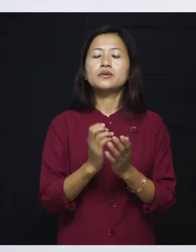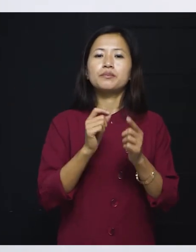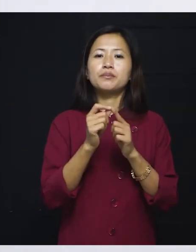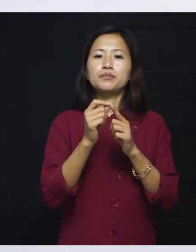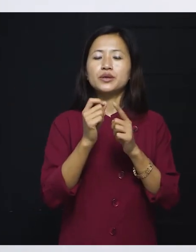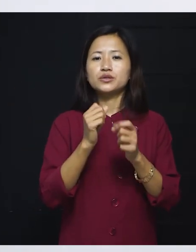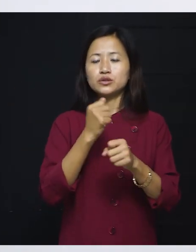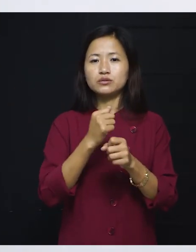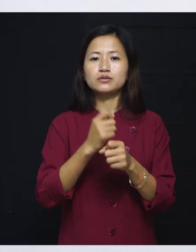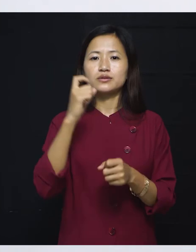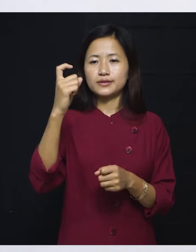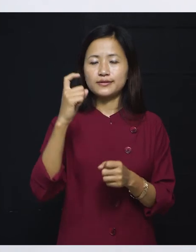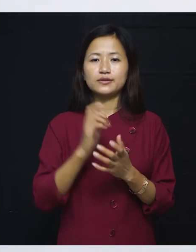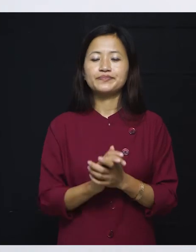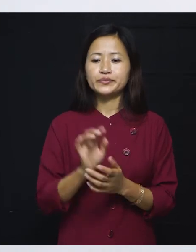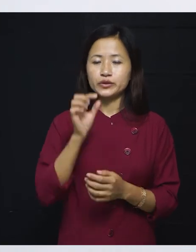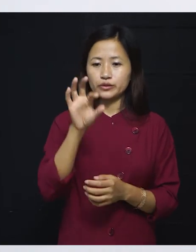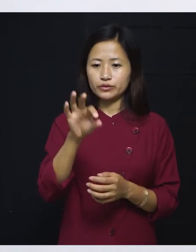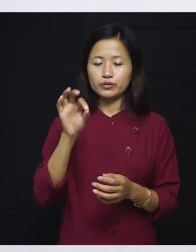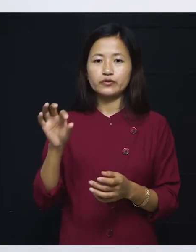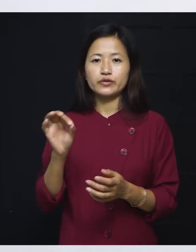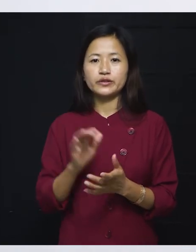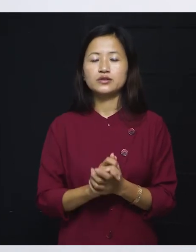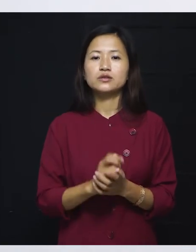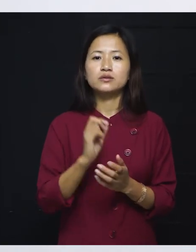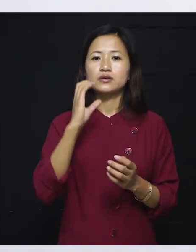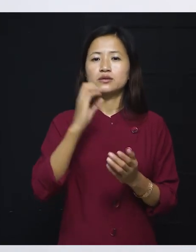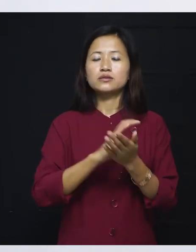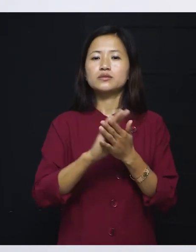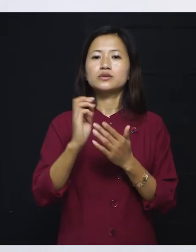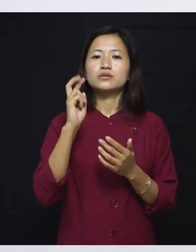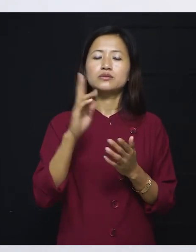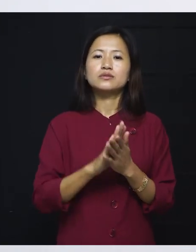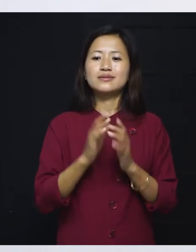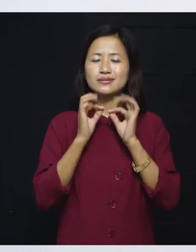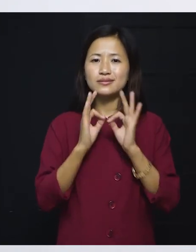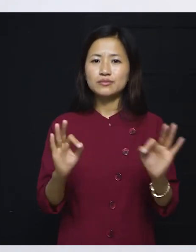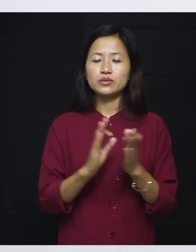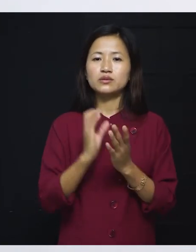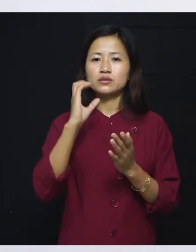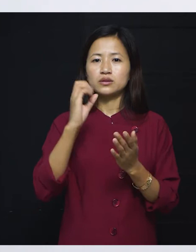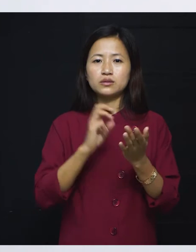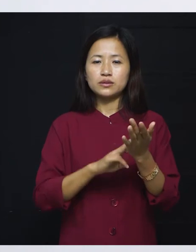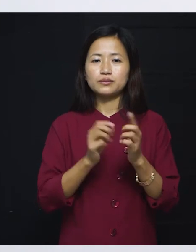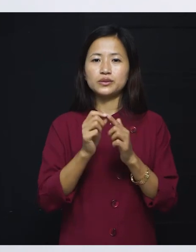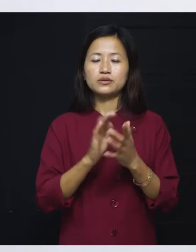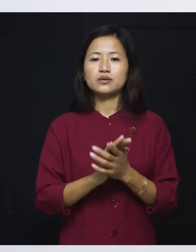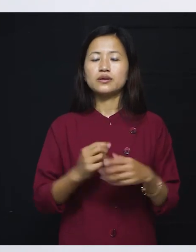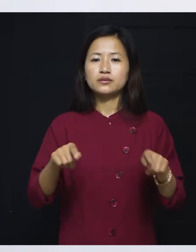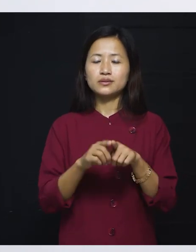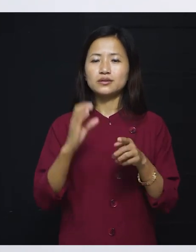7, okay? Page number 7, you will find chapter 2, simple, compound, and